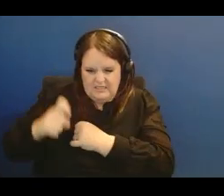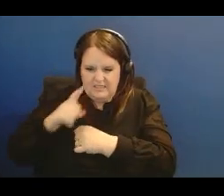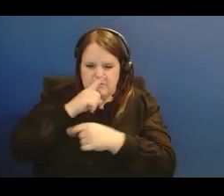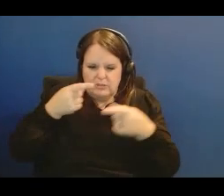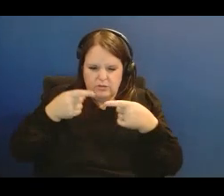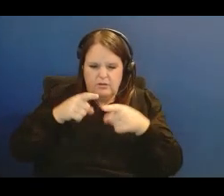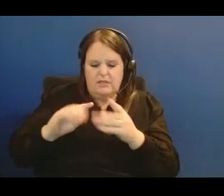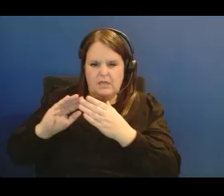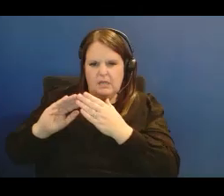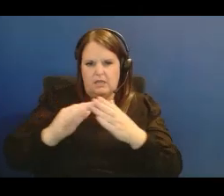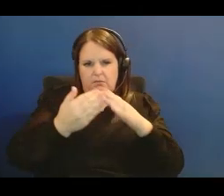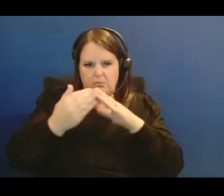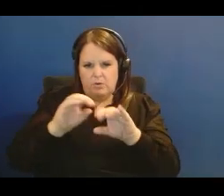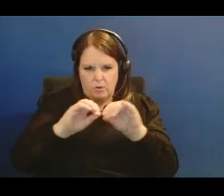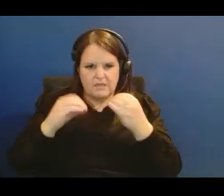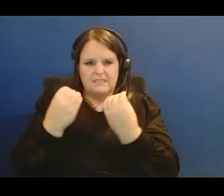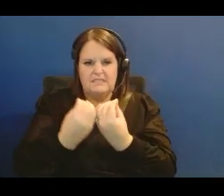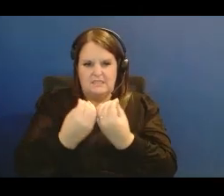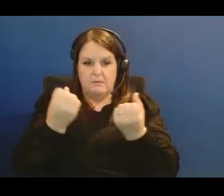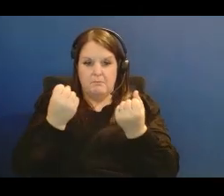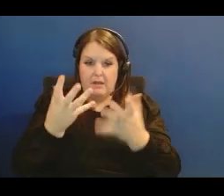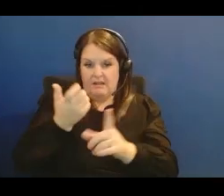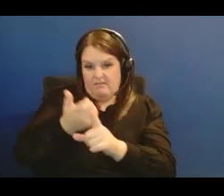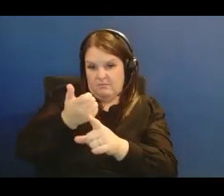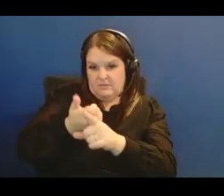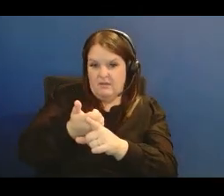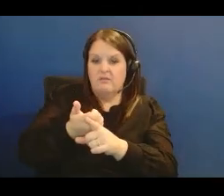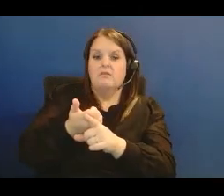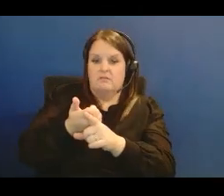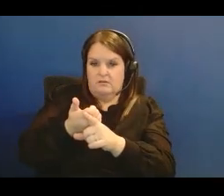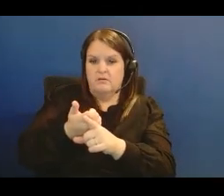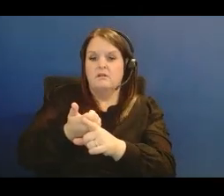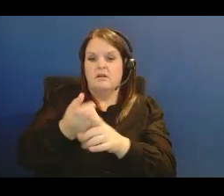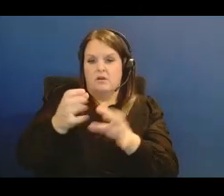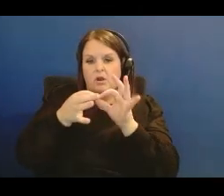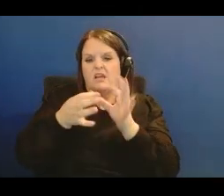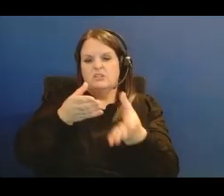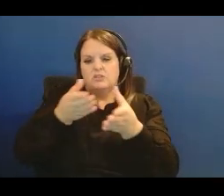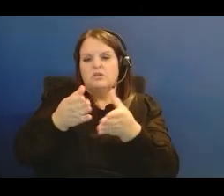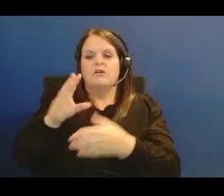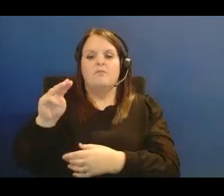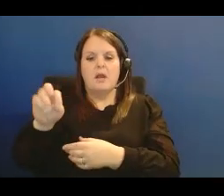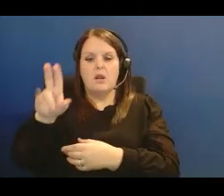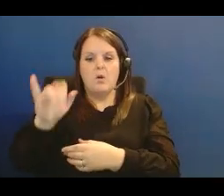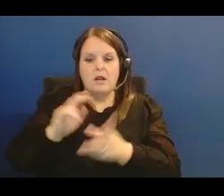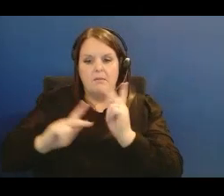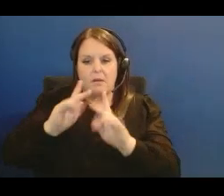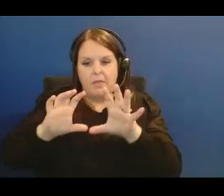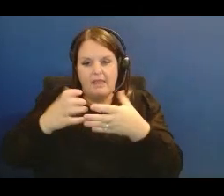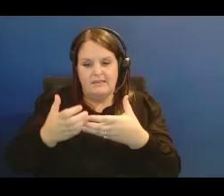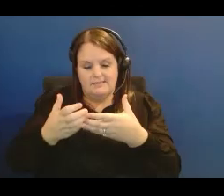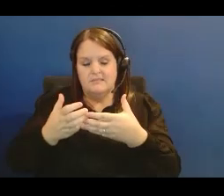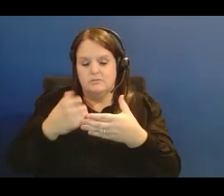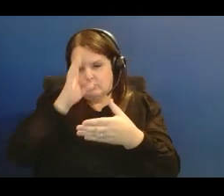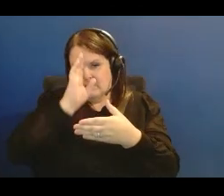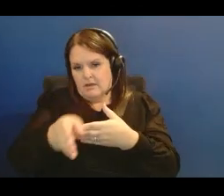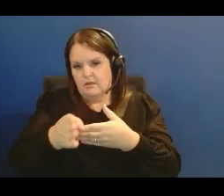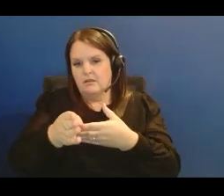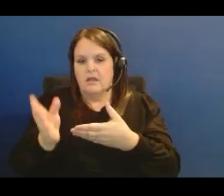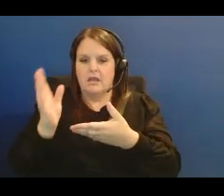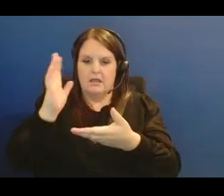community-based organizations, many of whom we serve minority populations directly, and higher education partners and